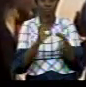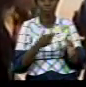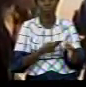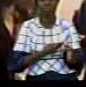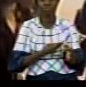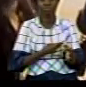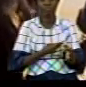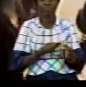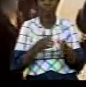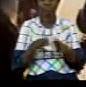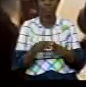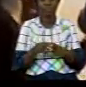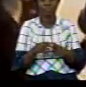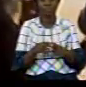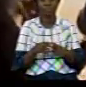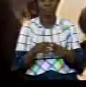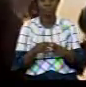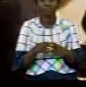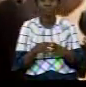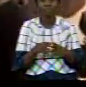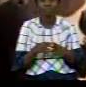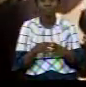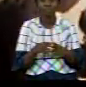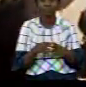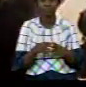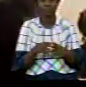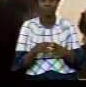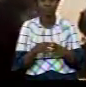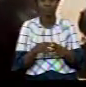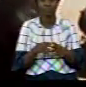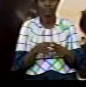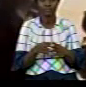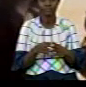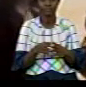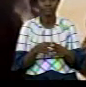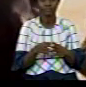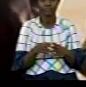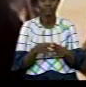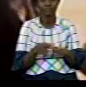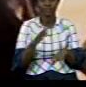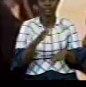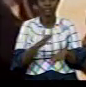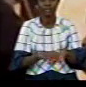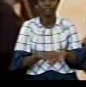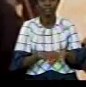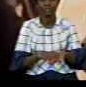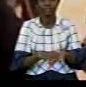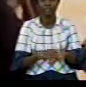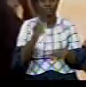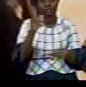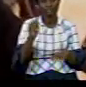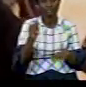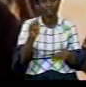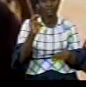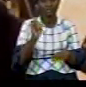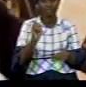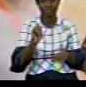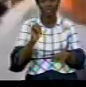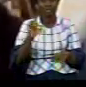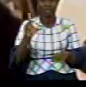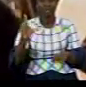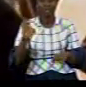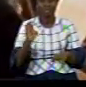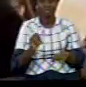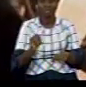testimonies or go to testimonies channel for dclm testimony on on telegram because there